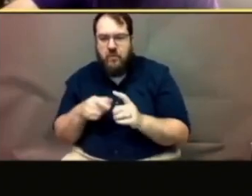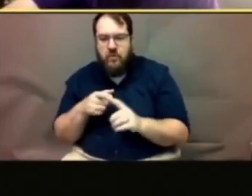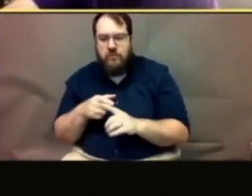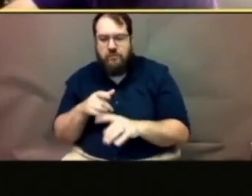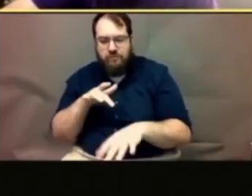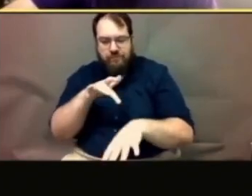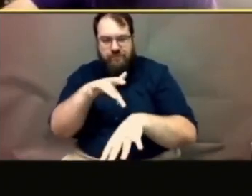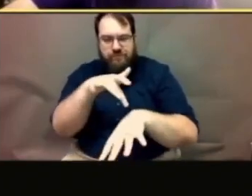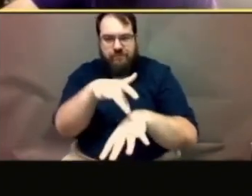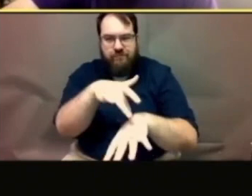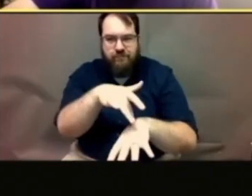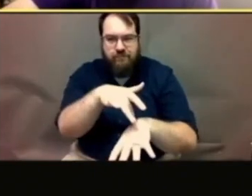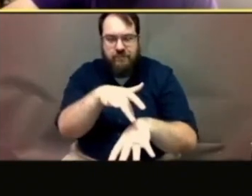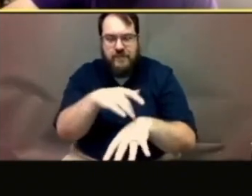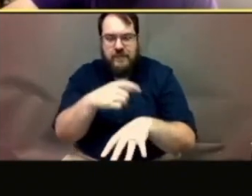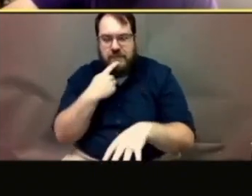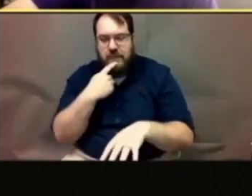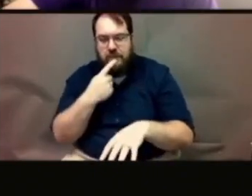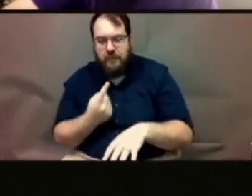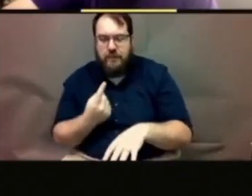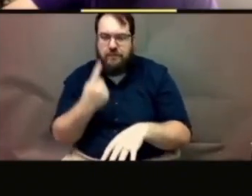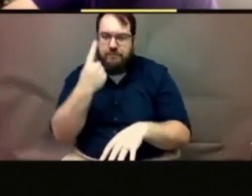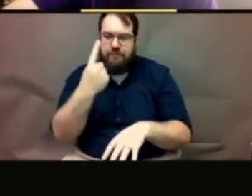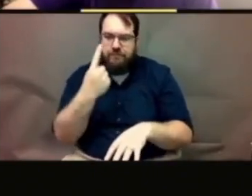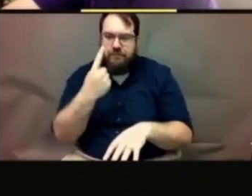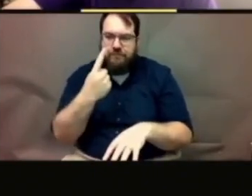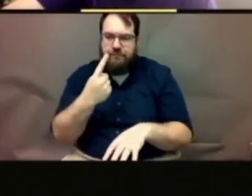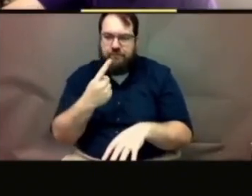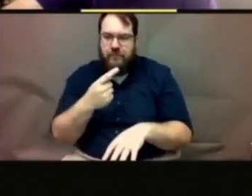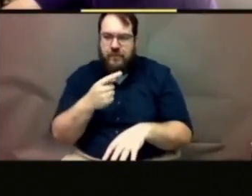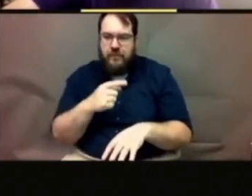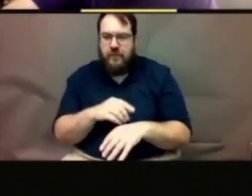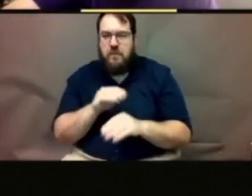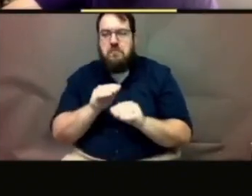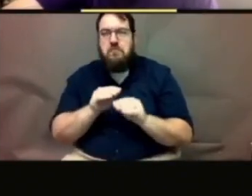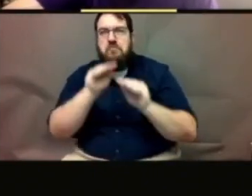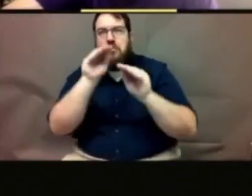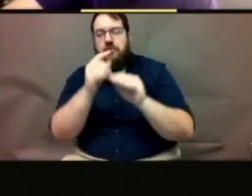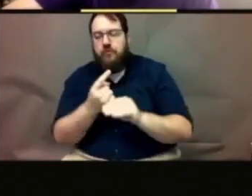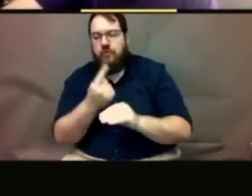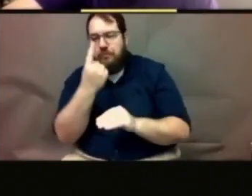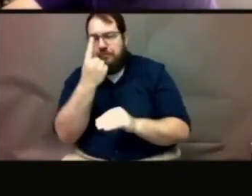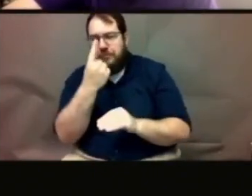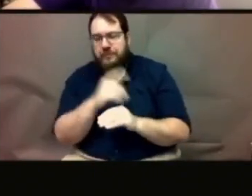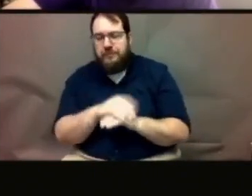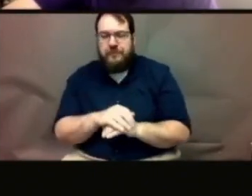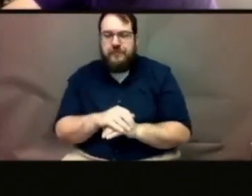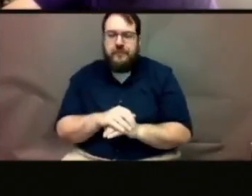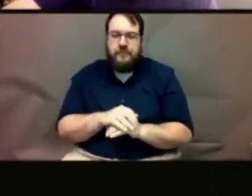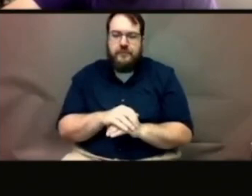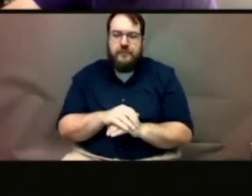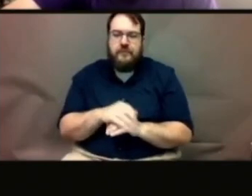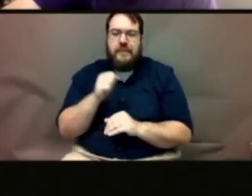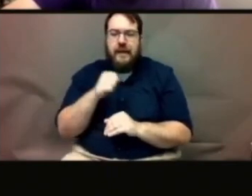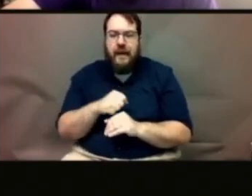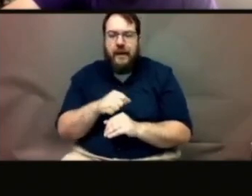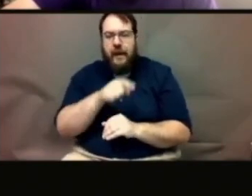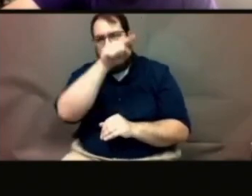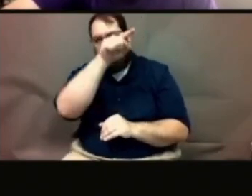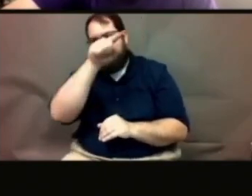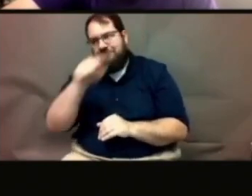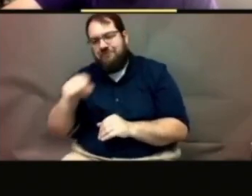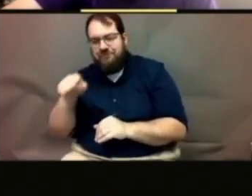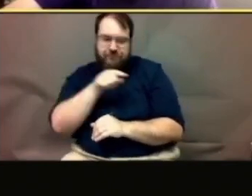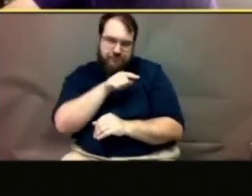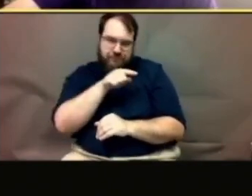on the up input, yeah, it goes the up. mouse is just sliding up while you're Right. holding that. And I can do diagonals if I press them